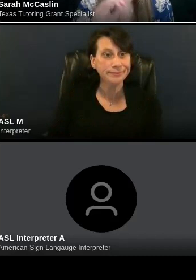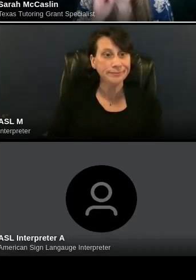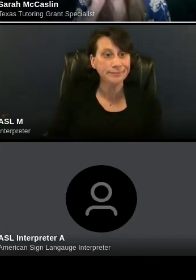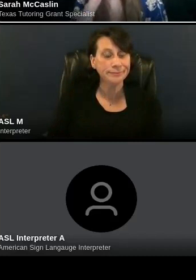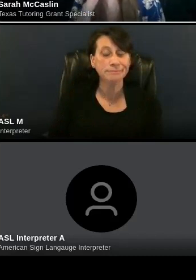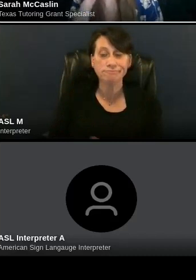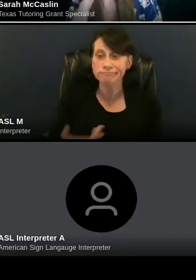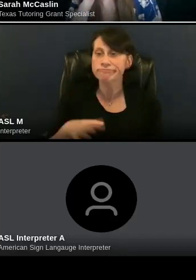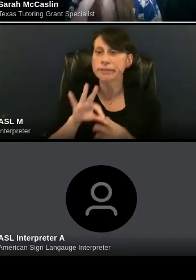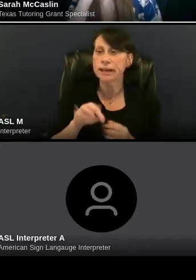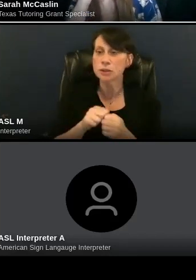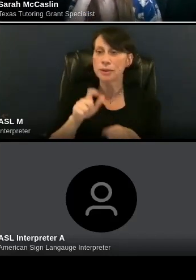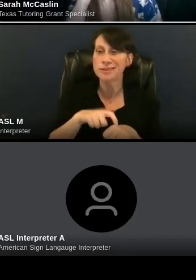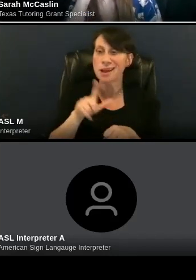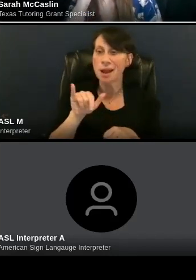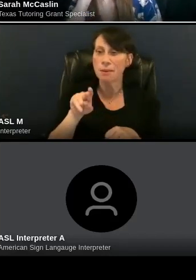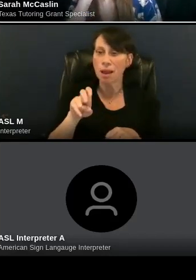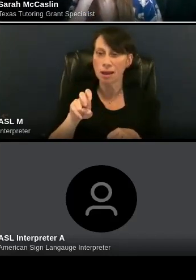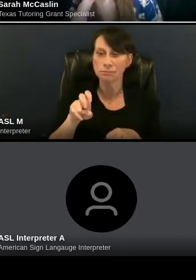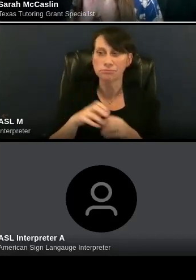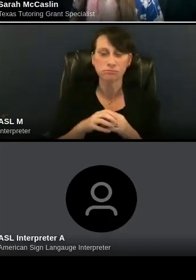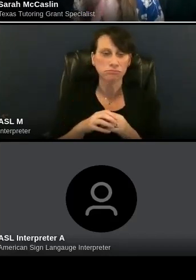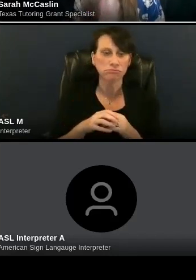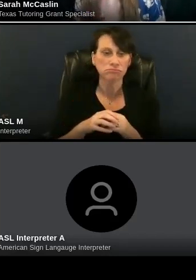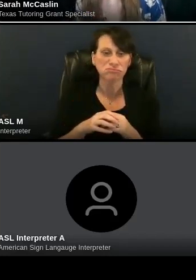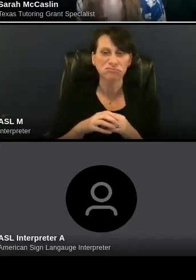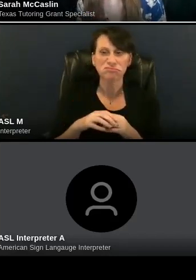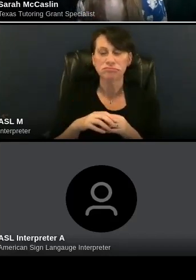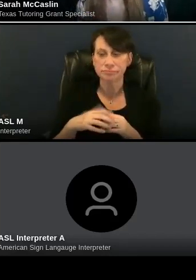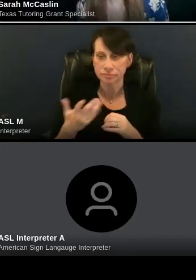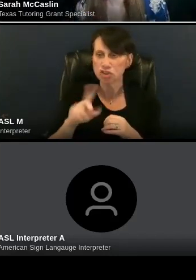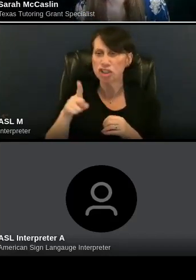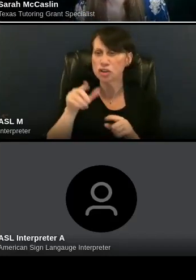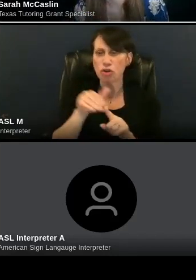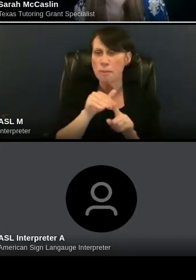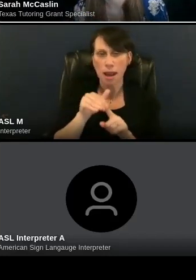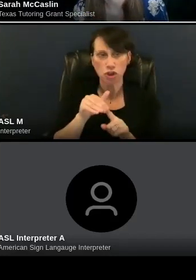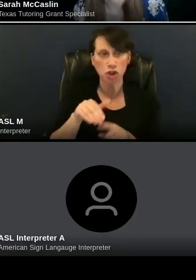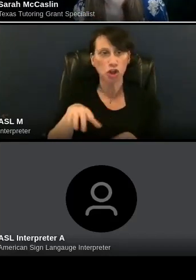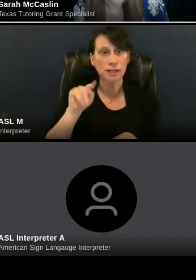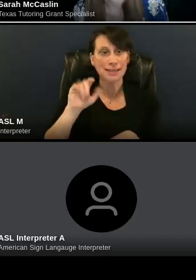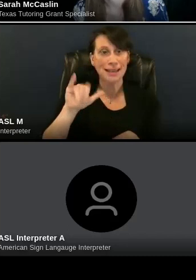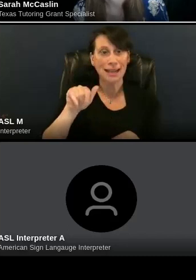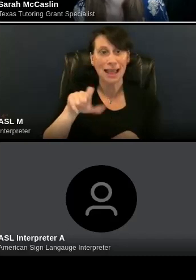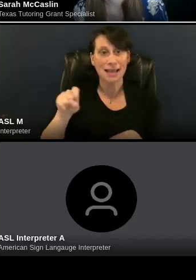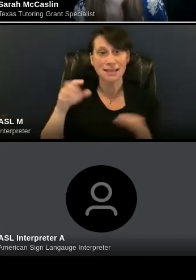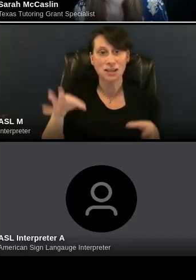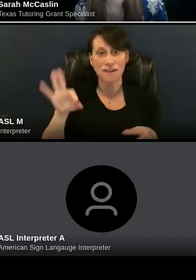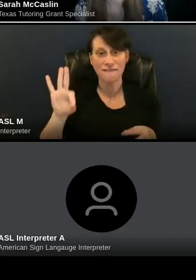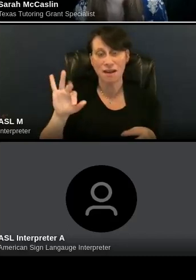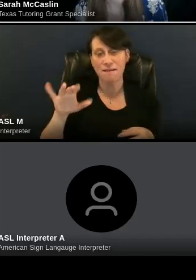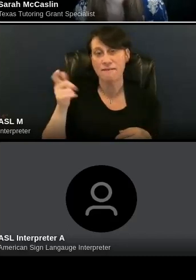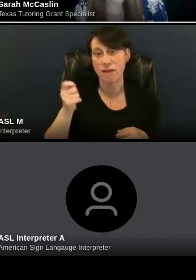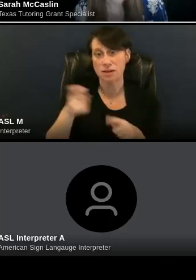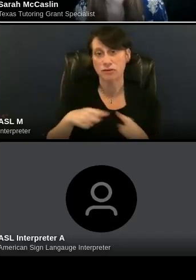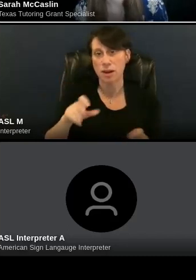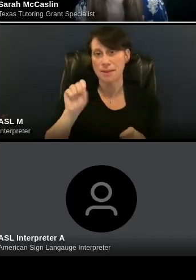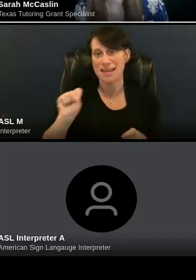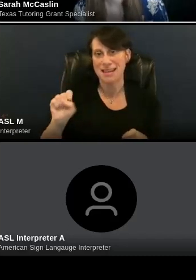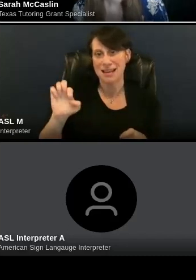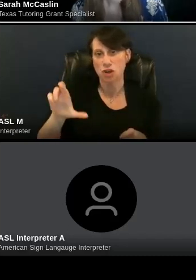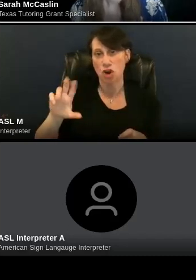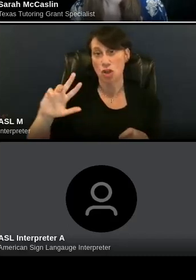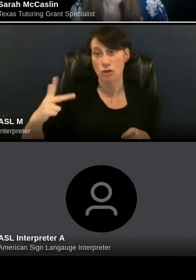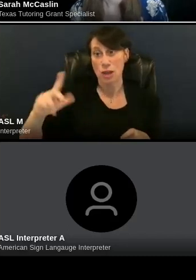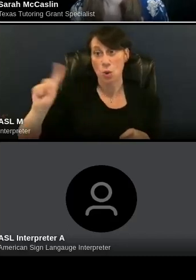As far as the timeline goes, just as a blanket statement reminder, the T-Class Decision 6 funds come from ESSER 3